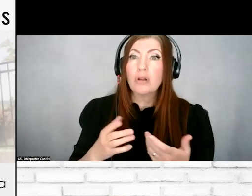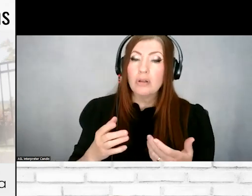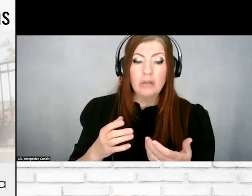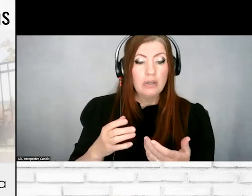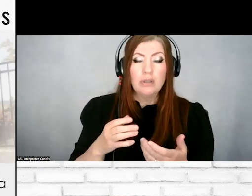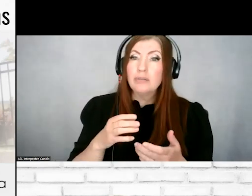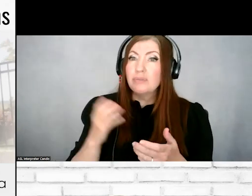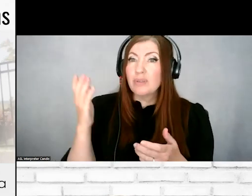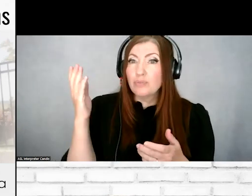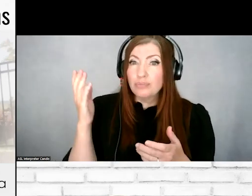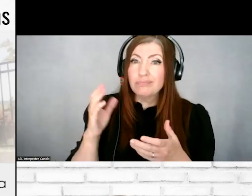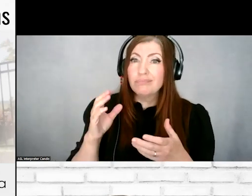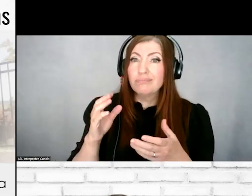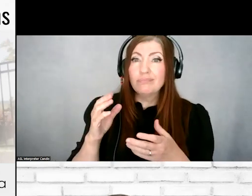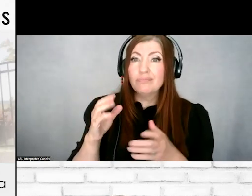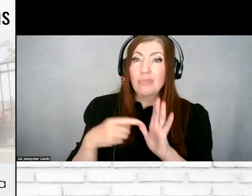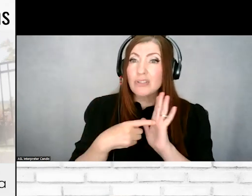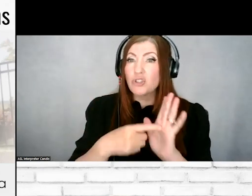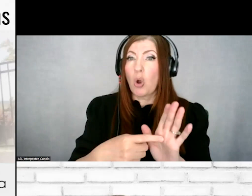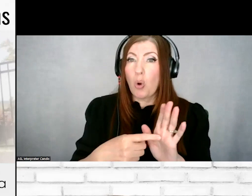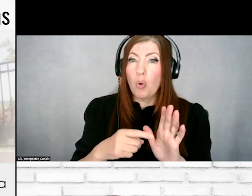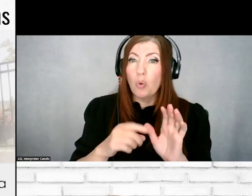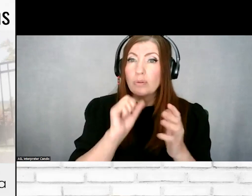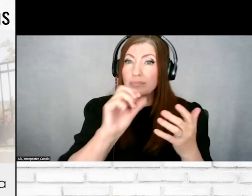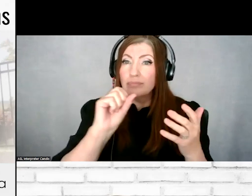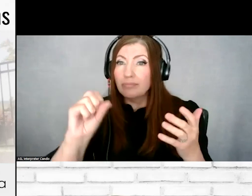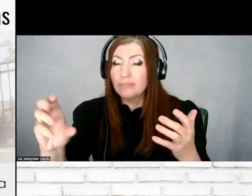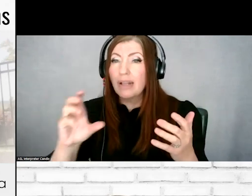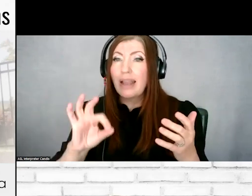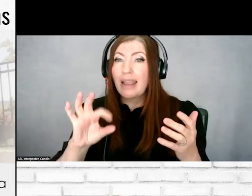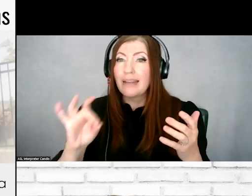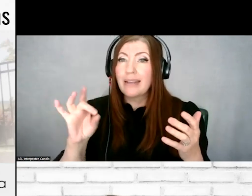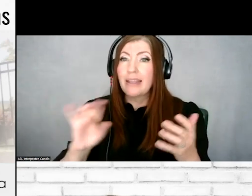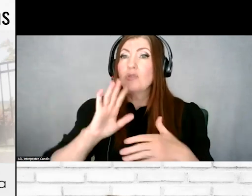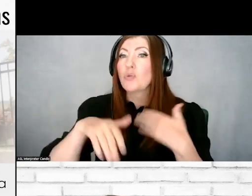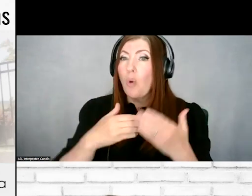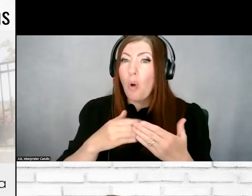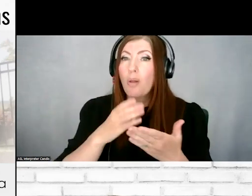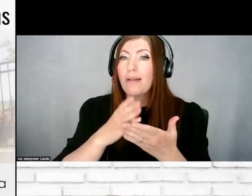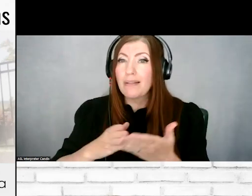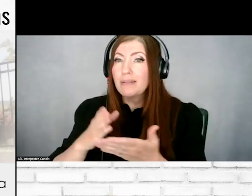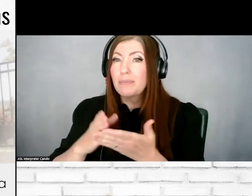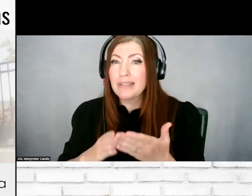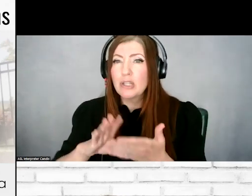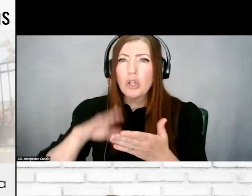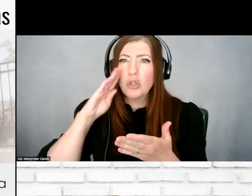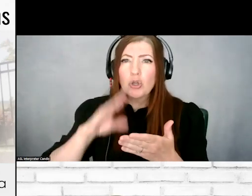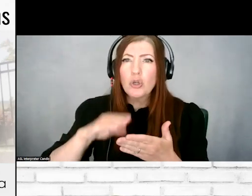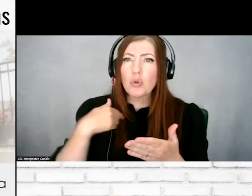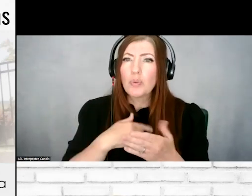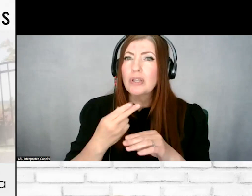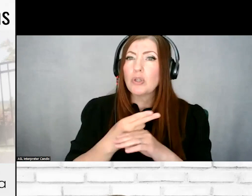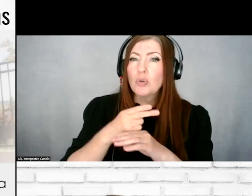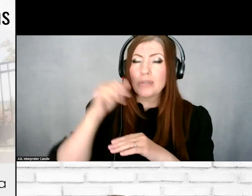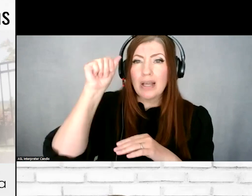adequate presentation of 988 to all cultures and to all elements, and we can learn so much from this. We use Alaska so much as